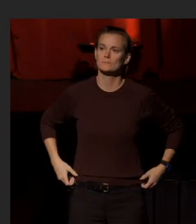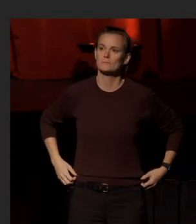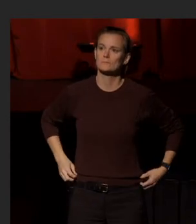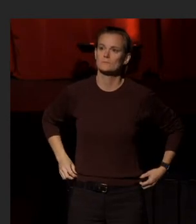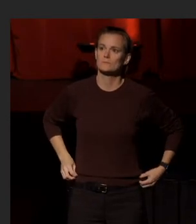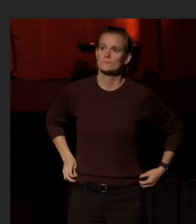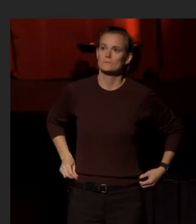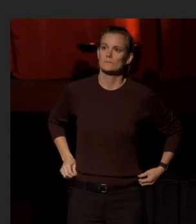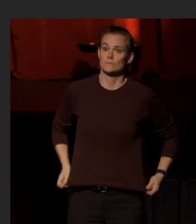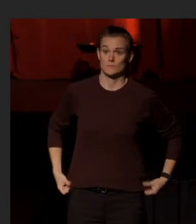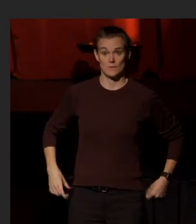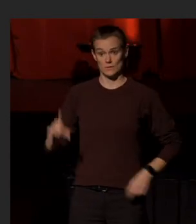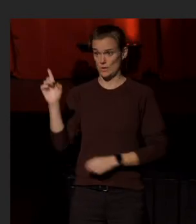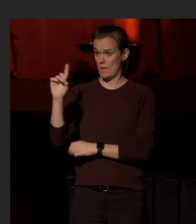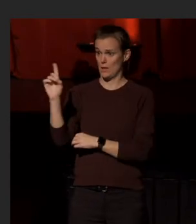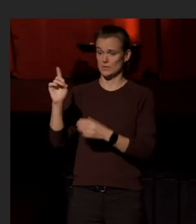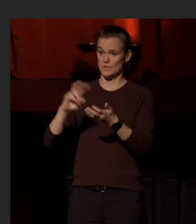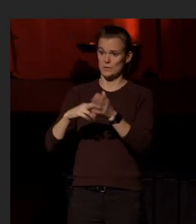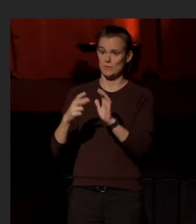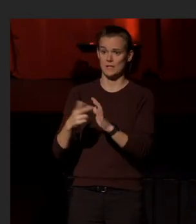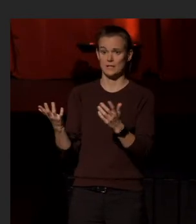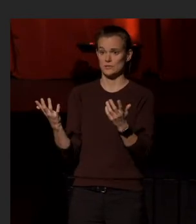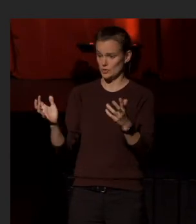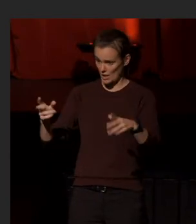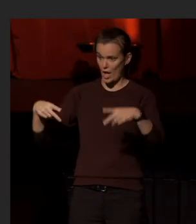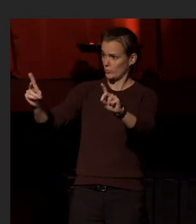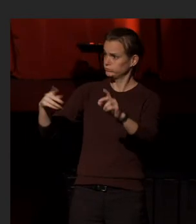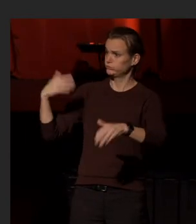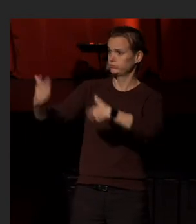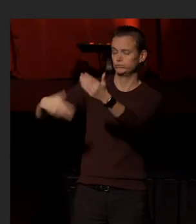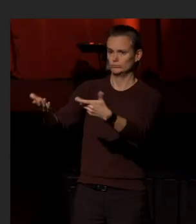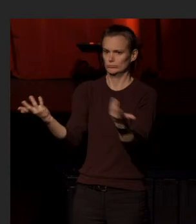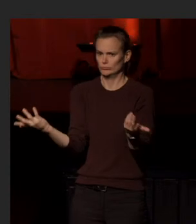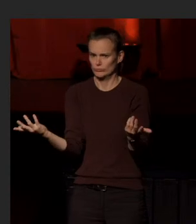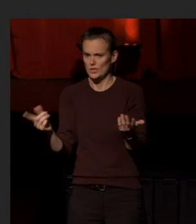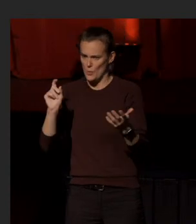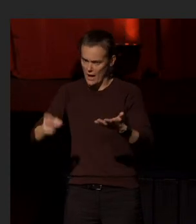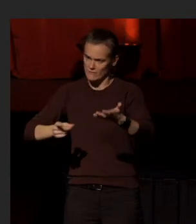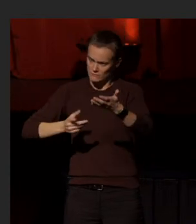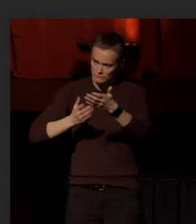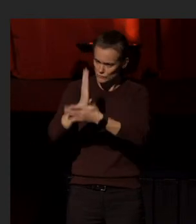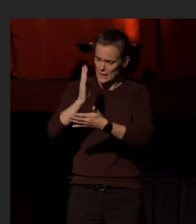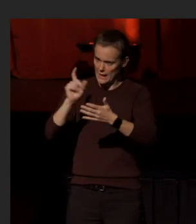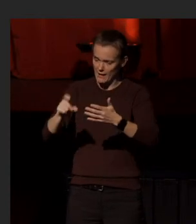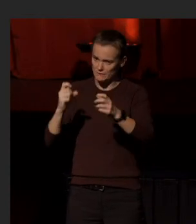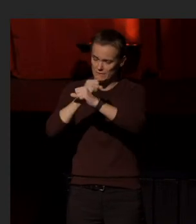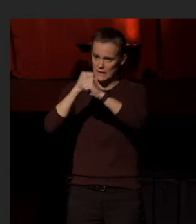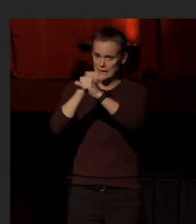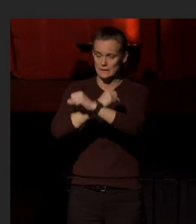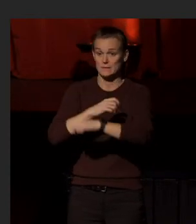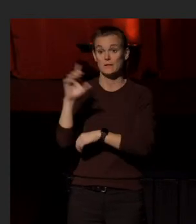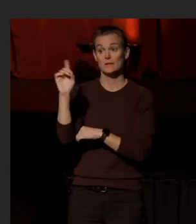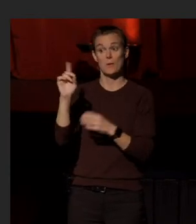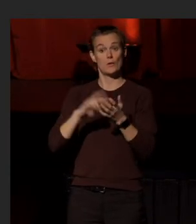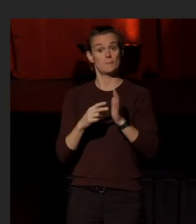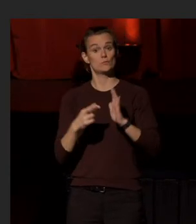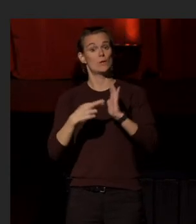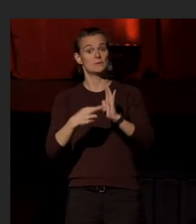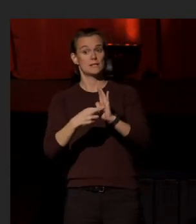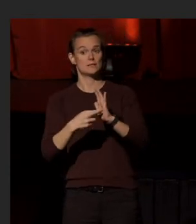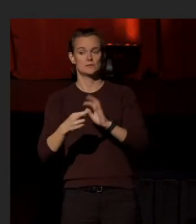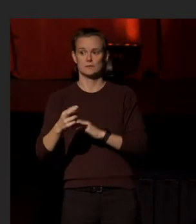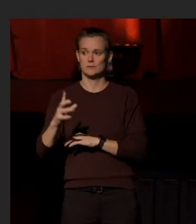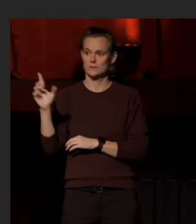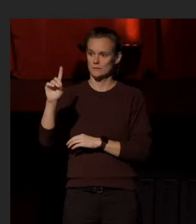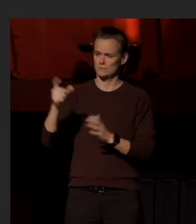not a given. Democracy is representation. Democracy is essential. Democracy,